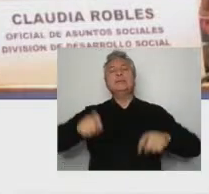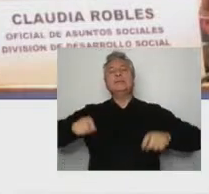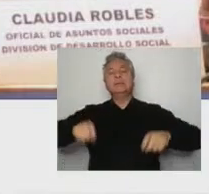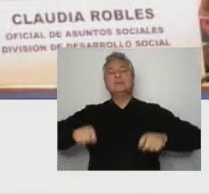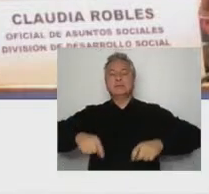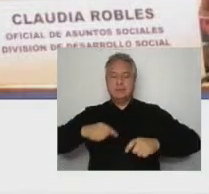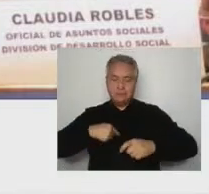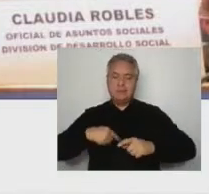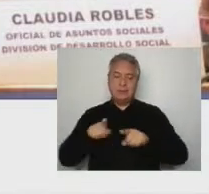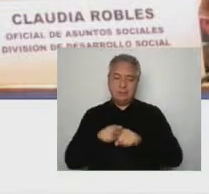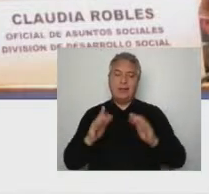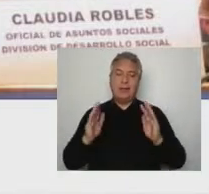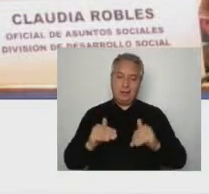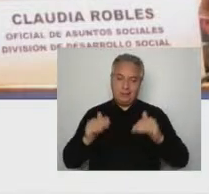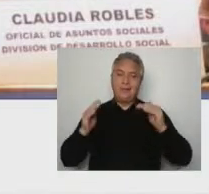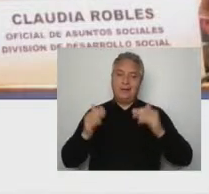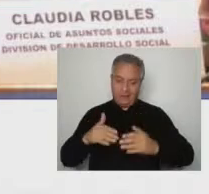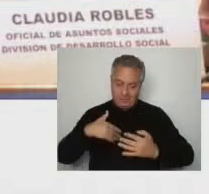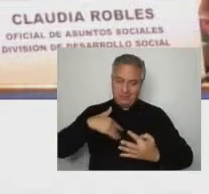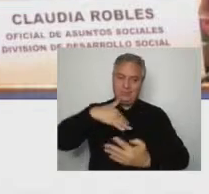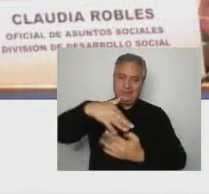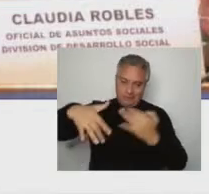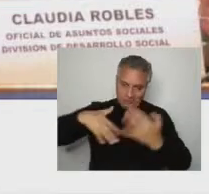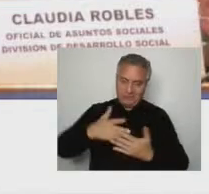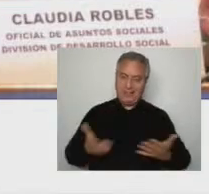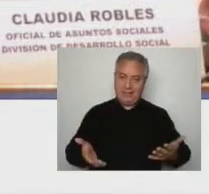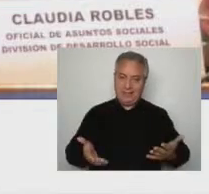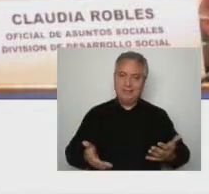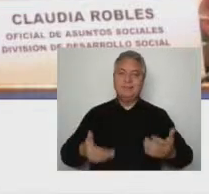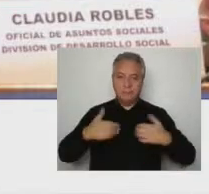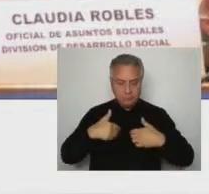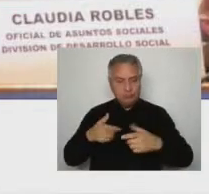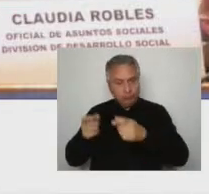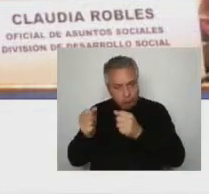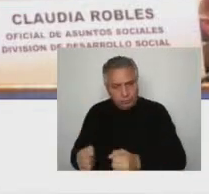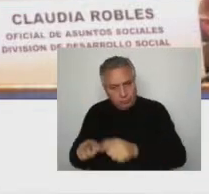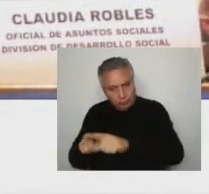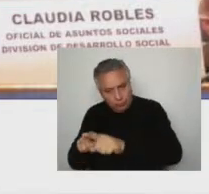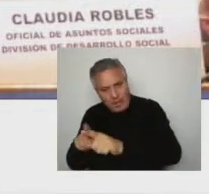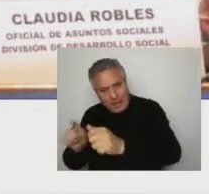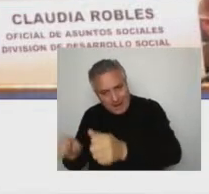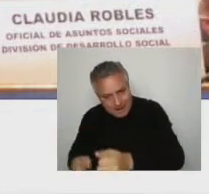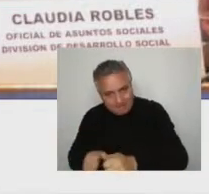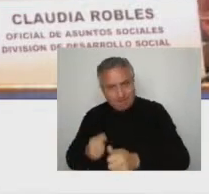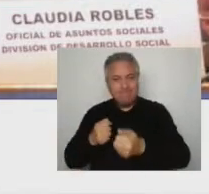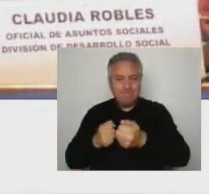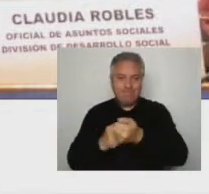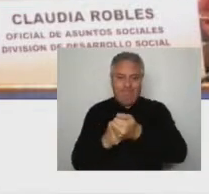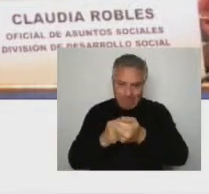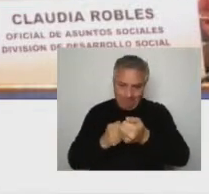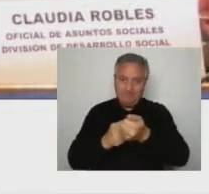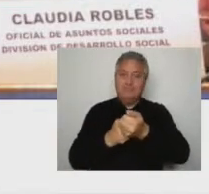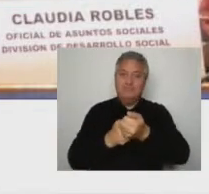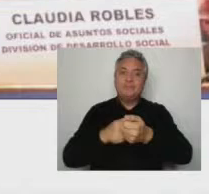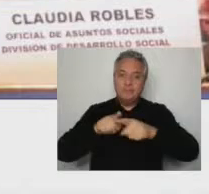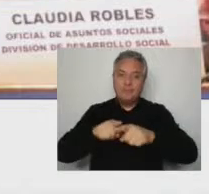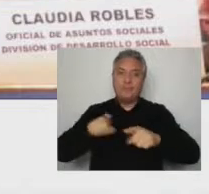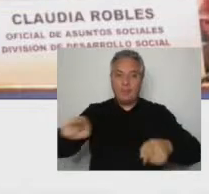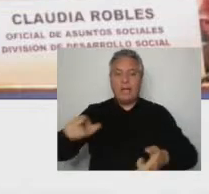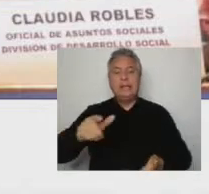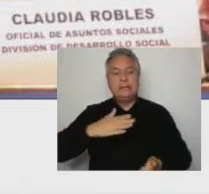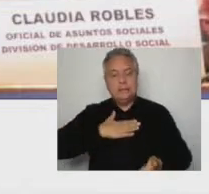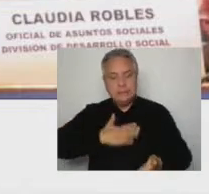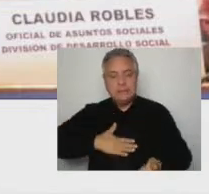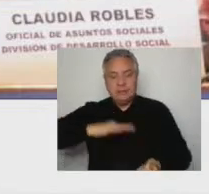inequalities, and this requires a wide-ranging social agreed compact that is able to uphold the necessary